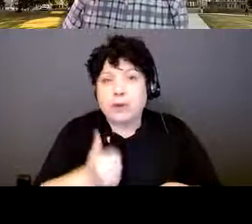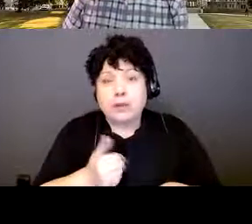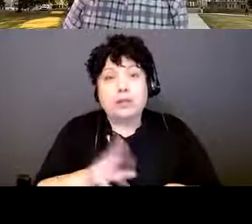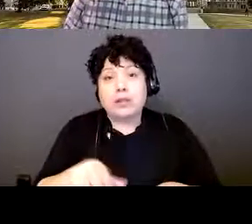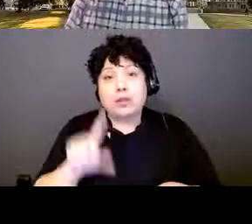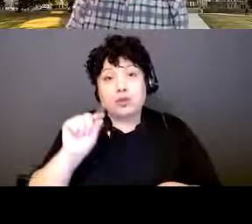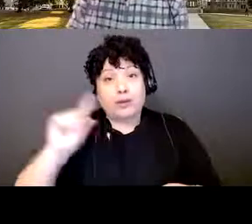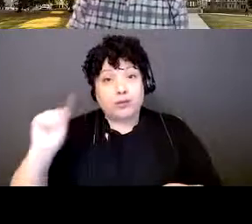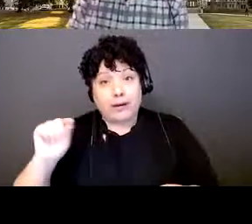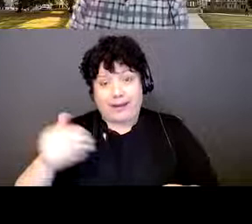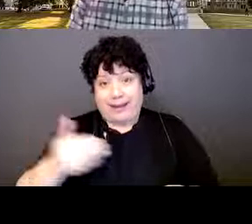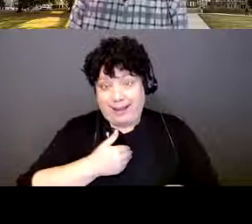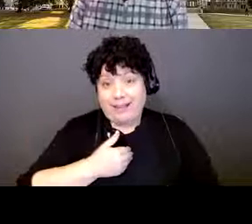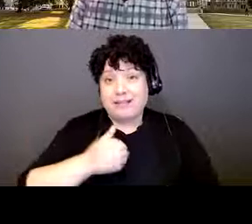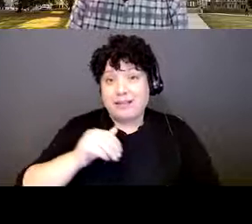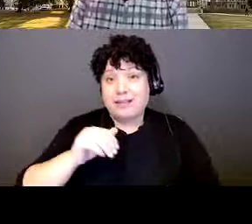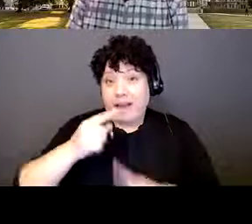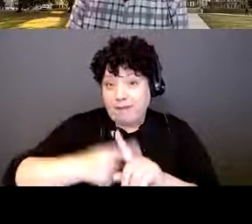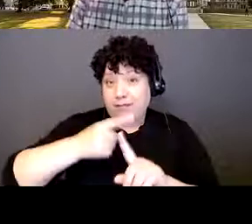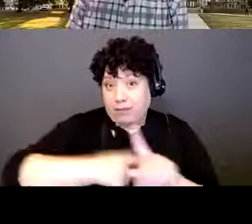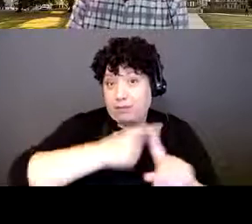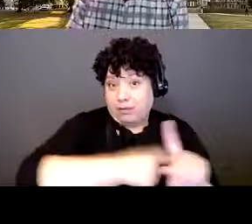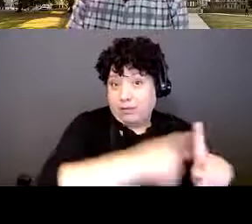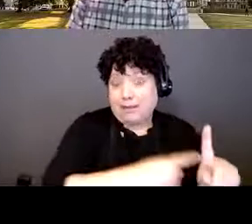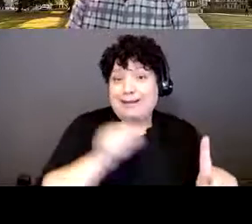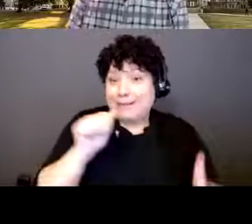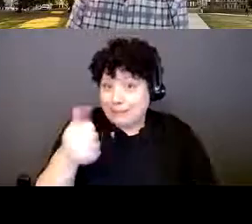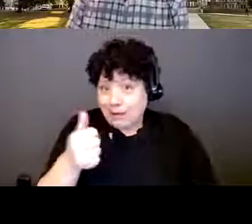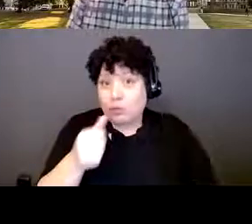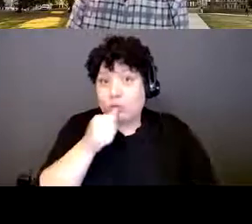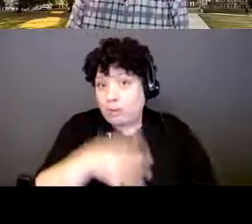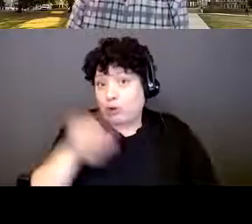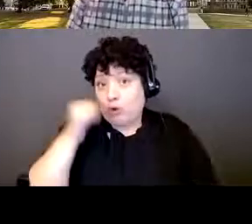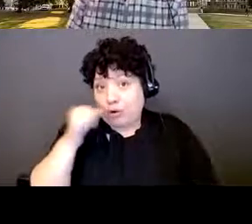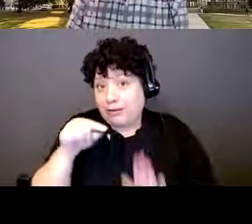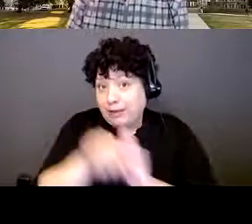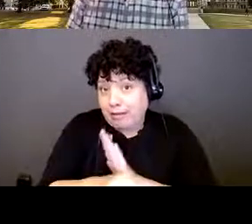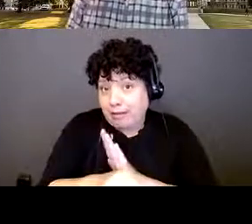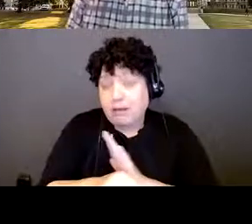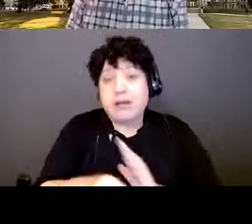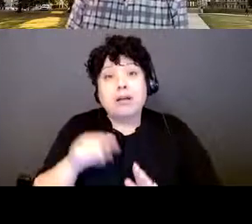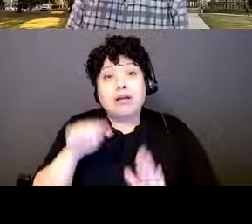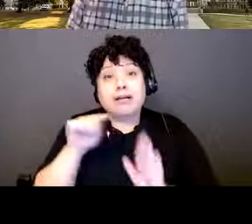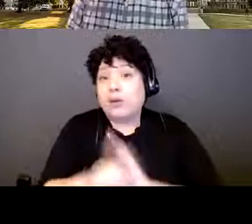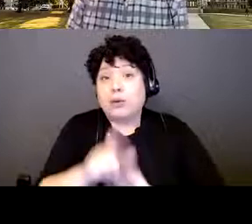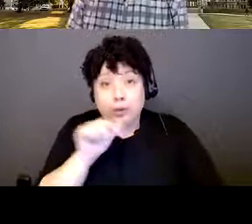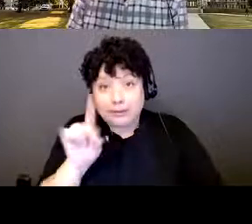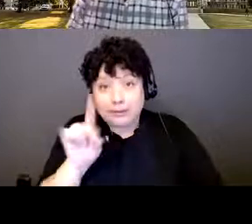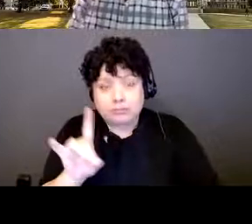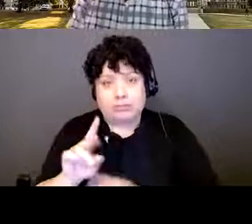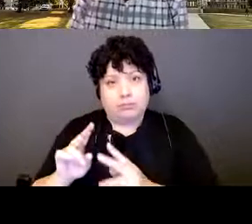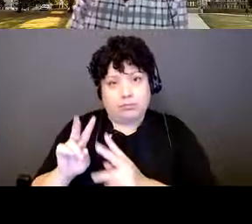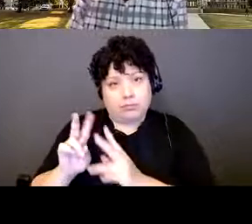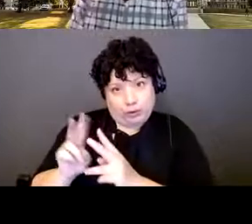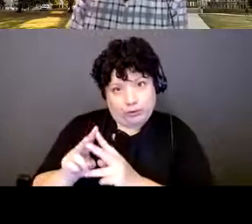10 women or girls killed by men for every month of the year, and half of those were killed by an intimate partner. The